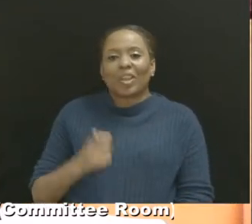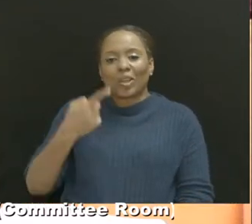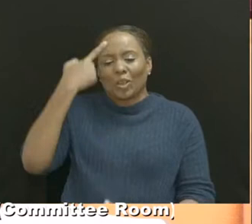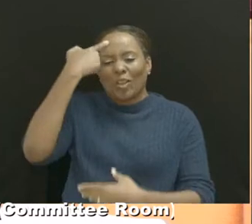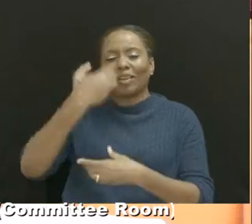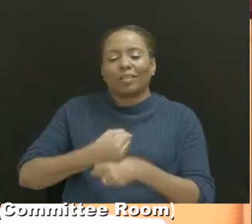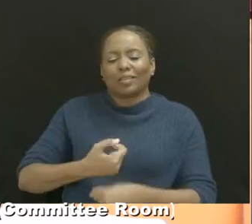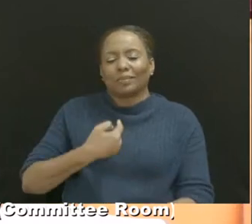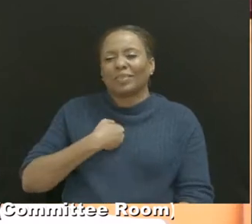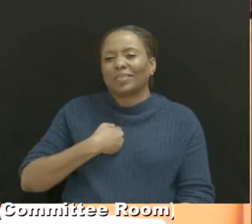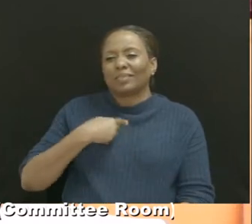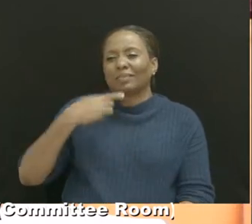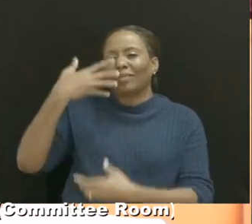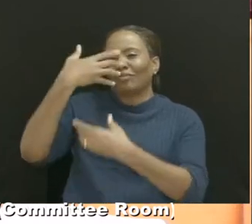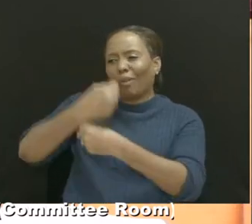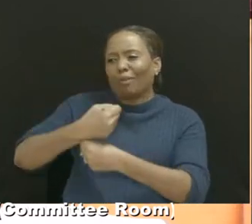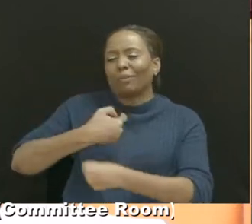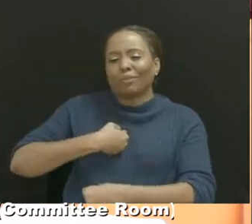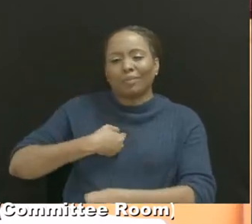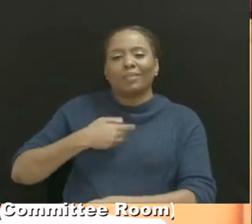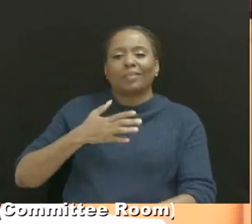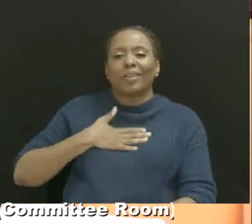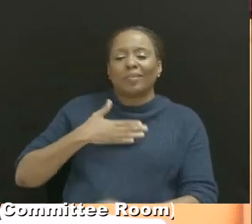in me in terms of my mandate.